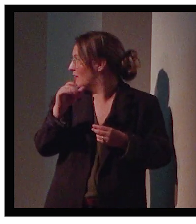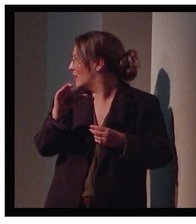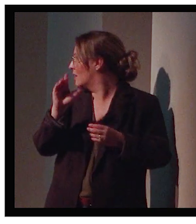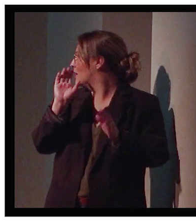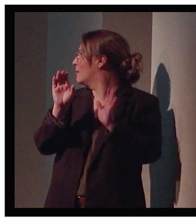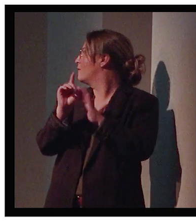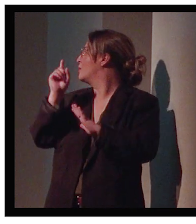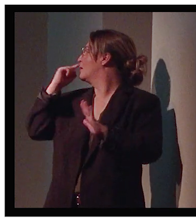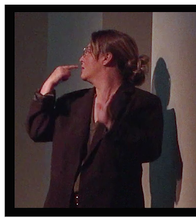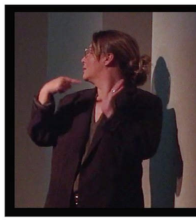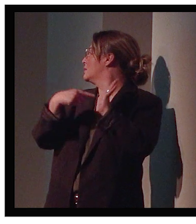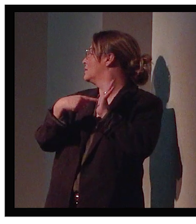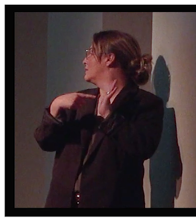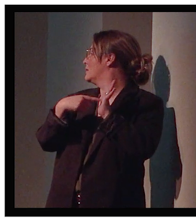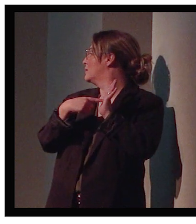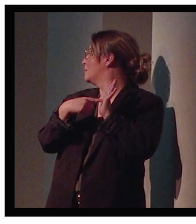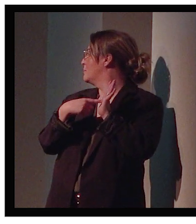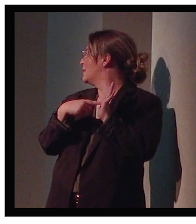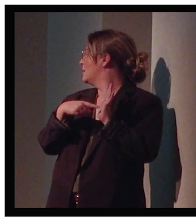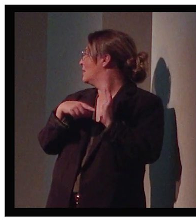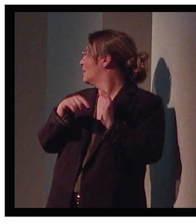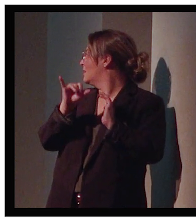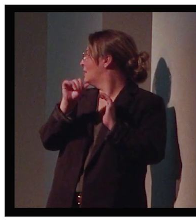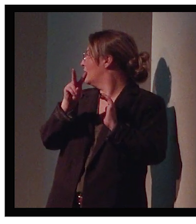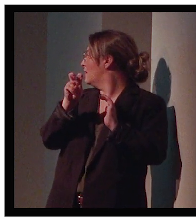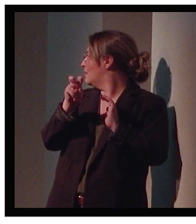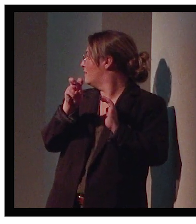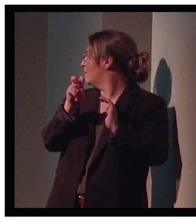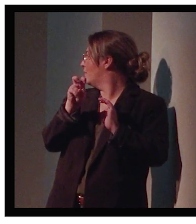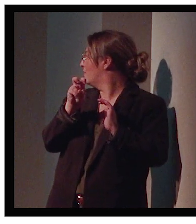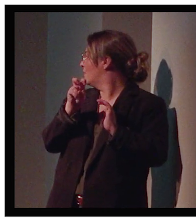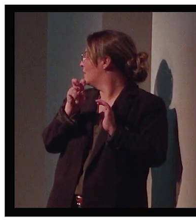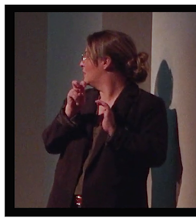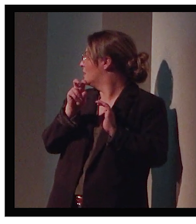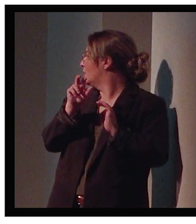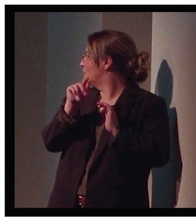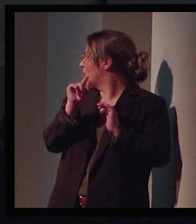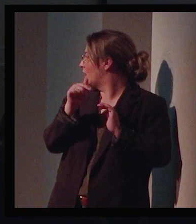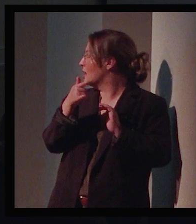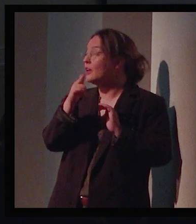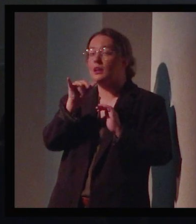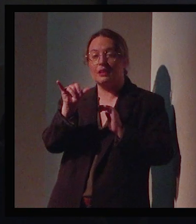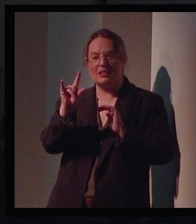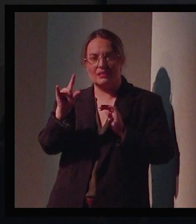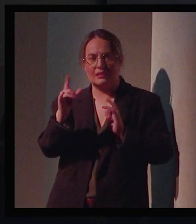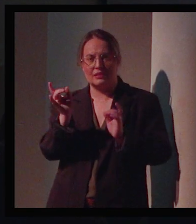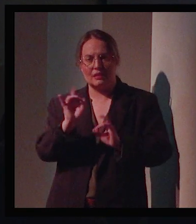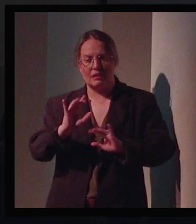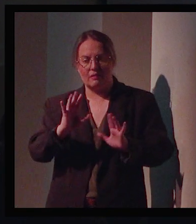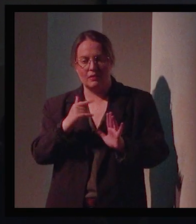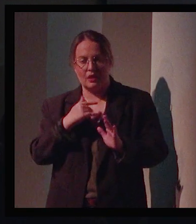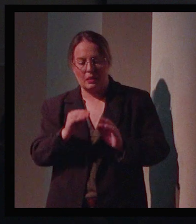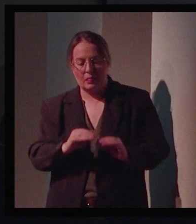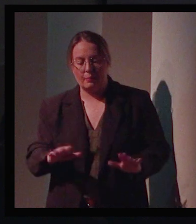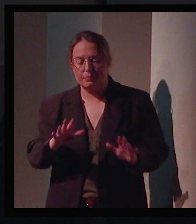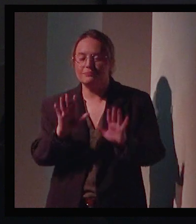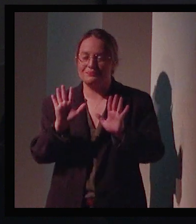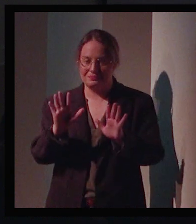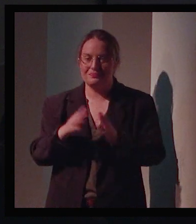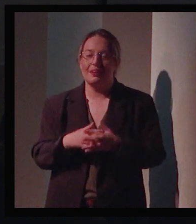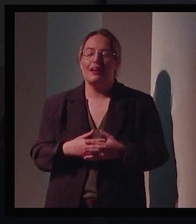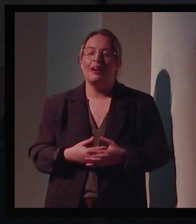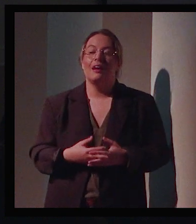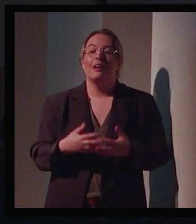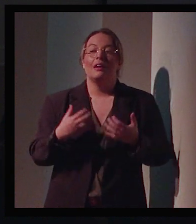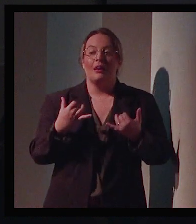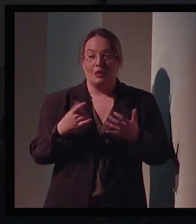Yves Tanguy's strange and desolate landscape. So, I want to start the rest of my talk with